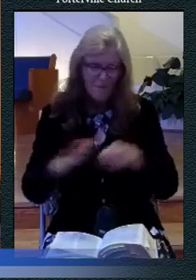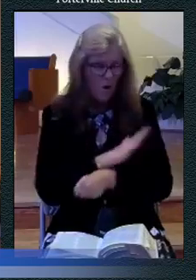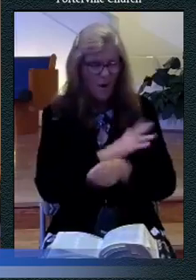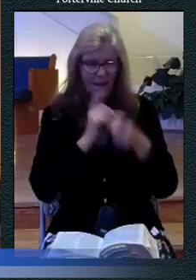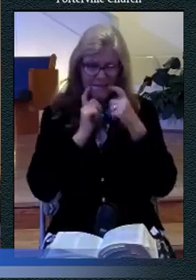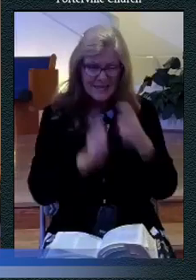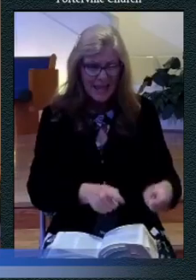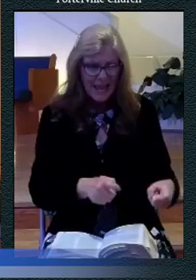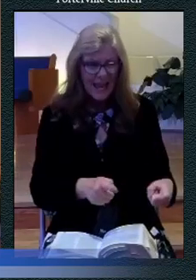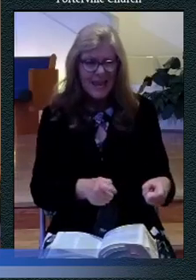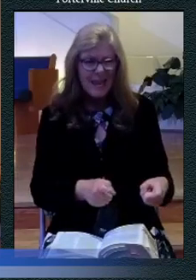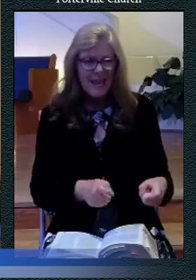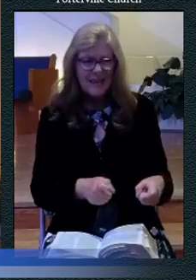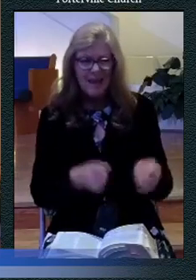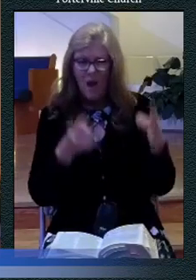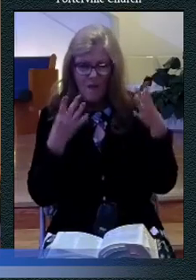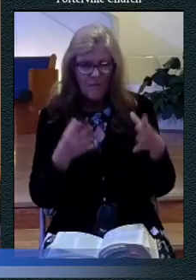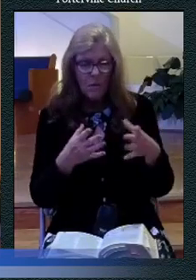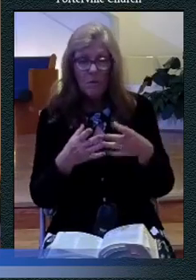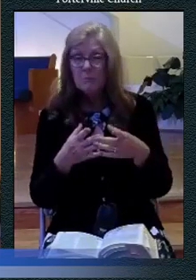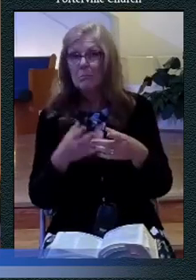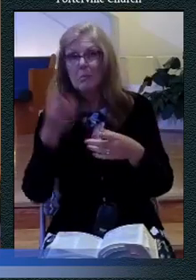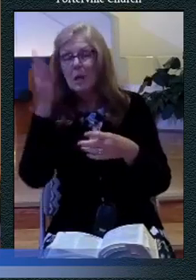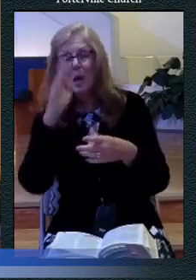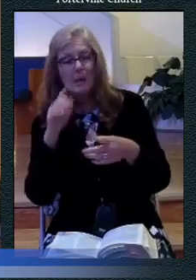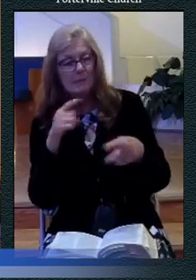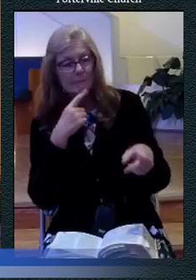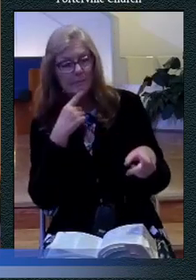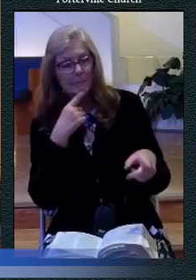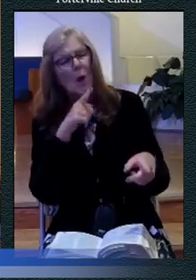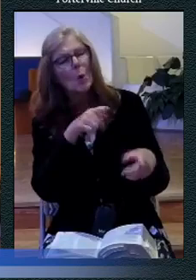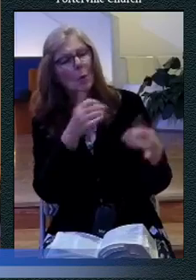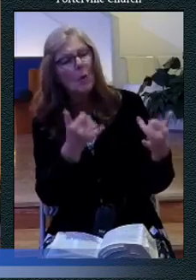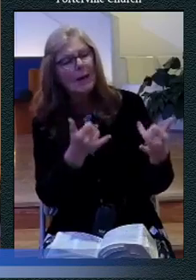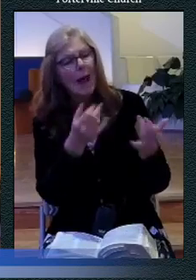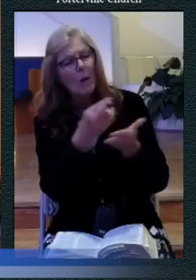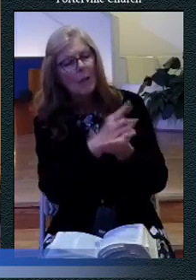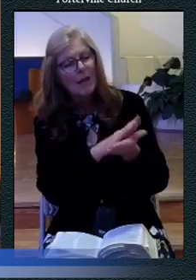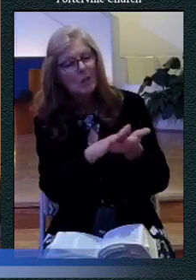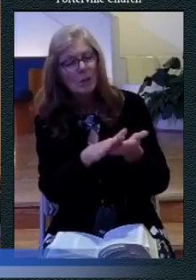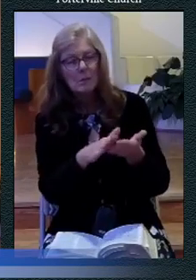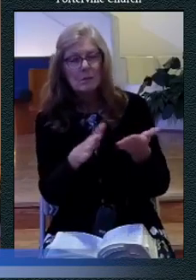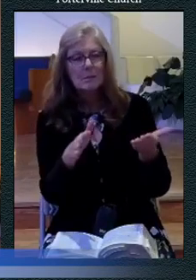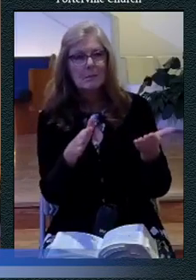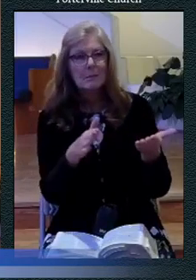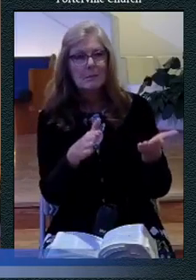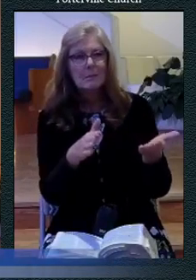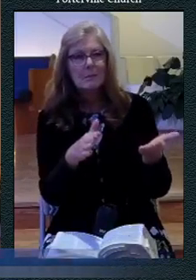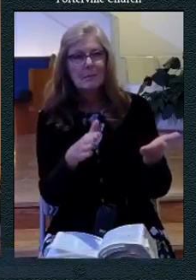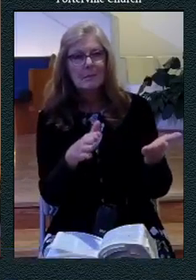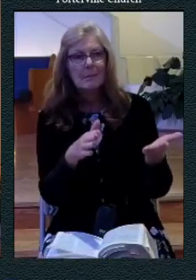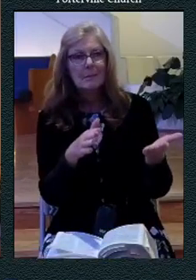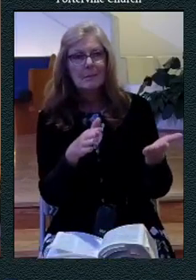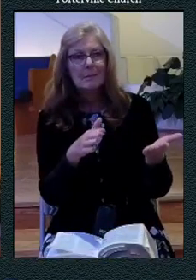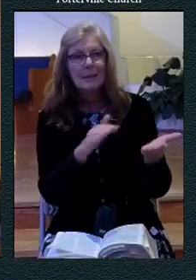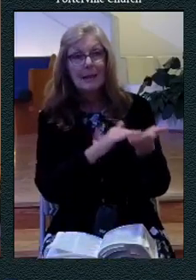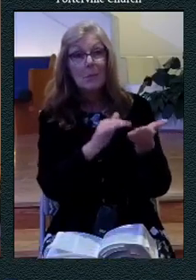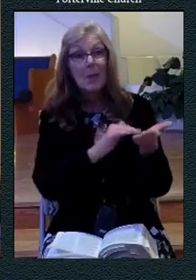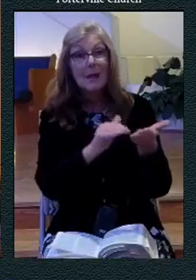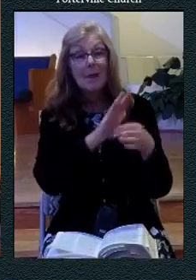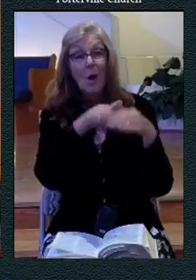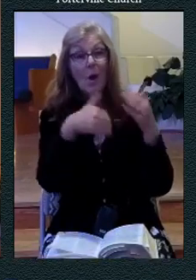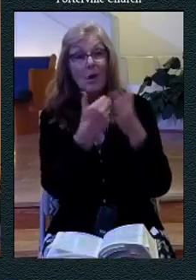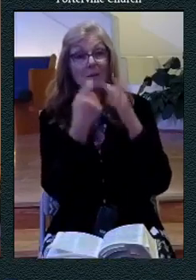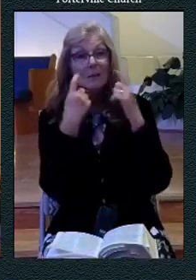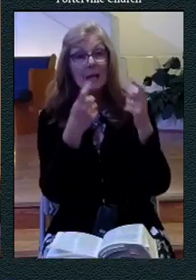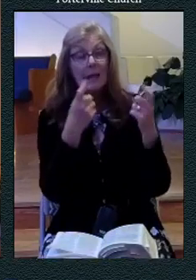pronounced righteous? How can this be? And somehow the logic, we